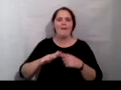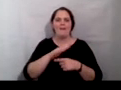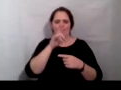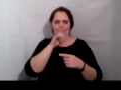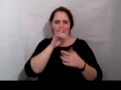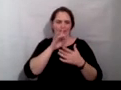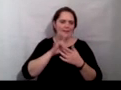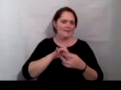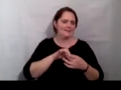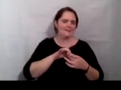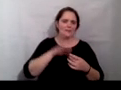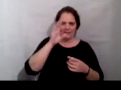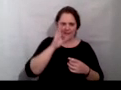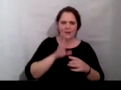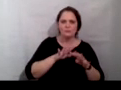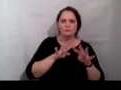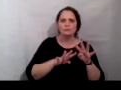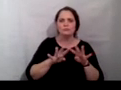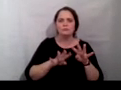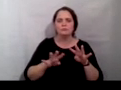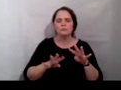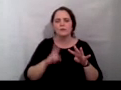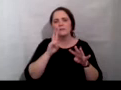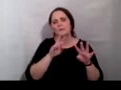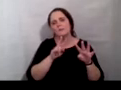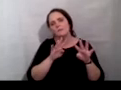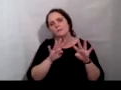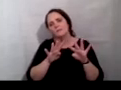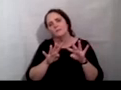it's transforming as we go. And I think it transforms as